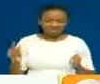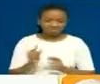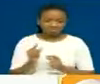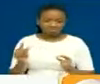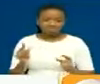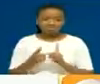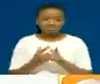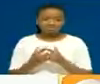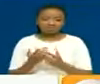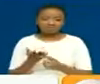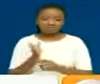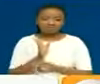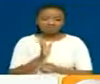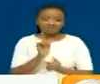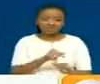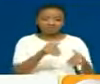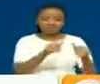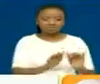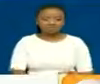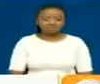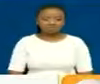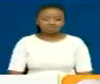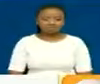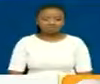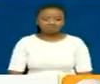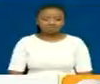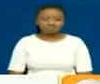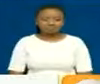and attend her mother's send-off. We wish her all the very best. We're going to take a quick